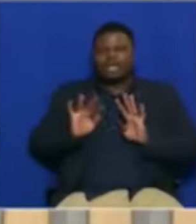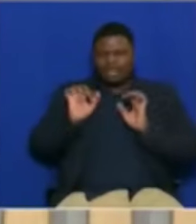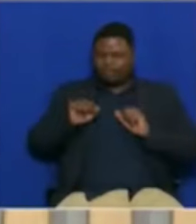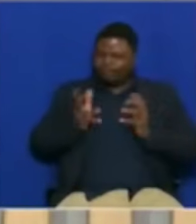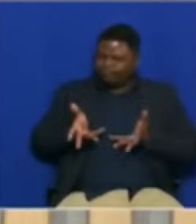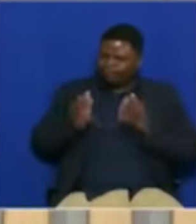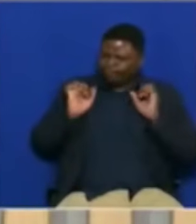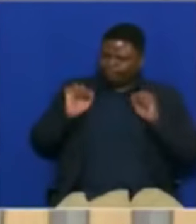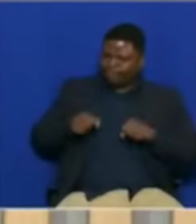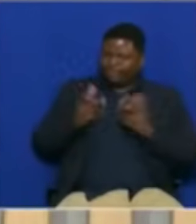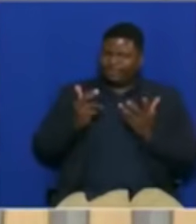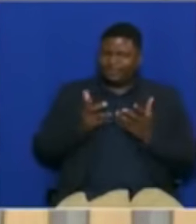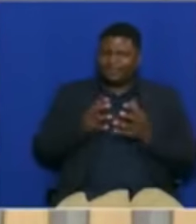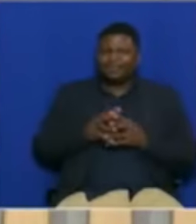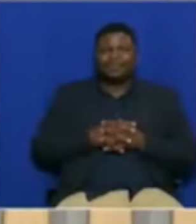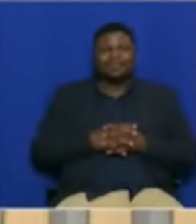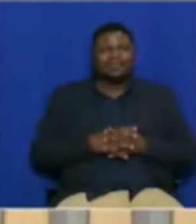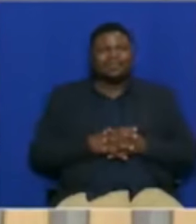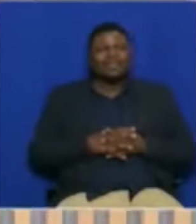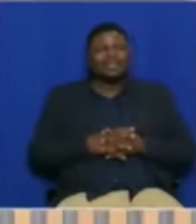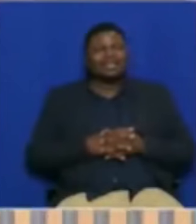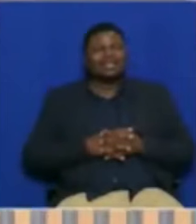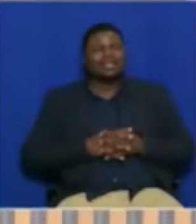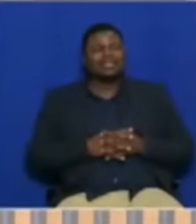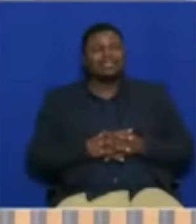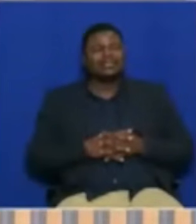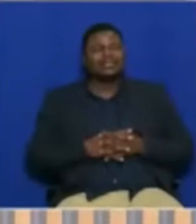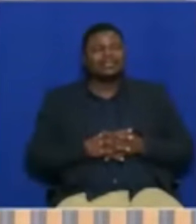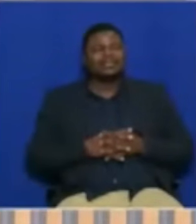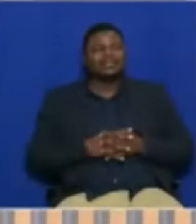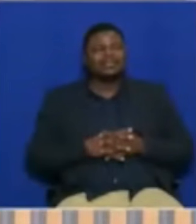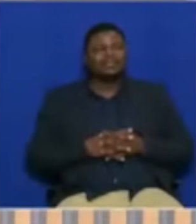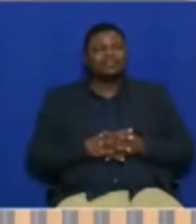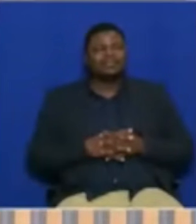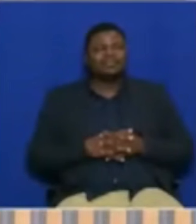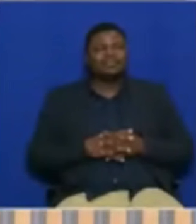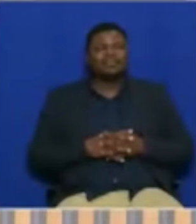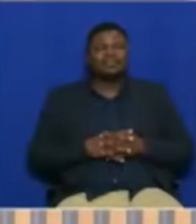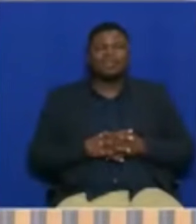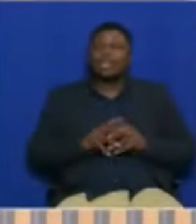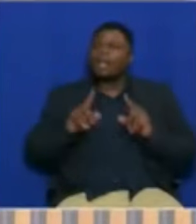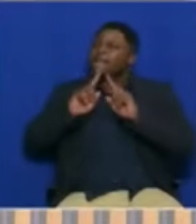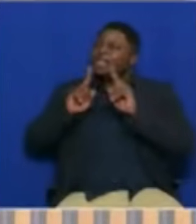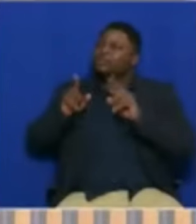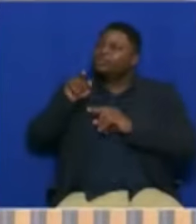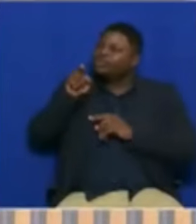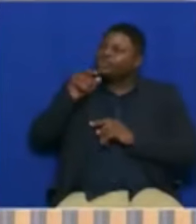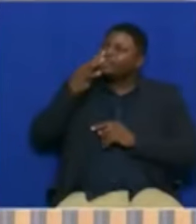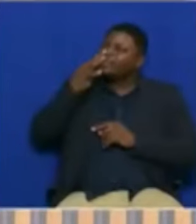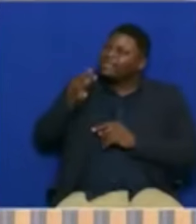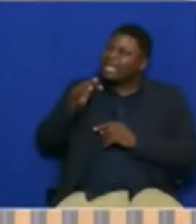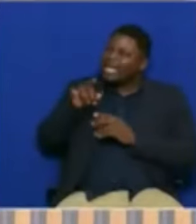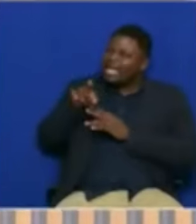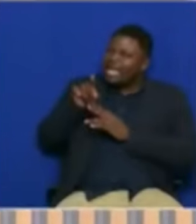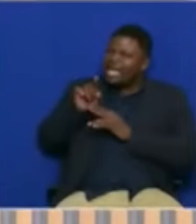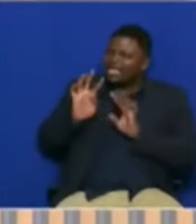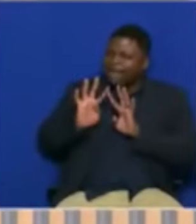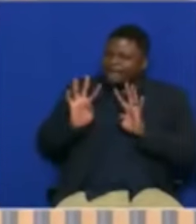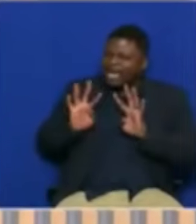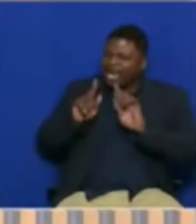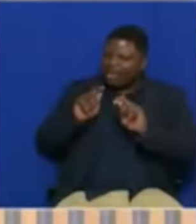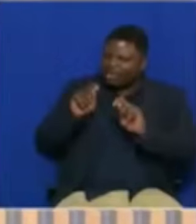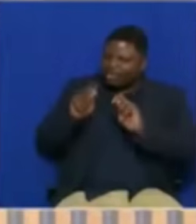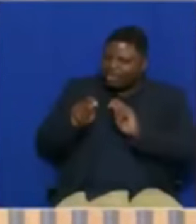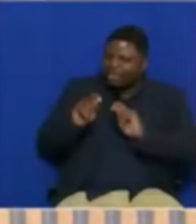You said something about the panel not changing. I think you started that. You